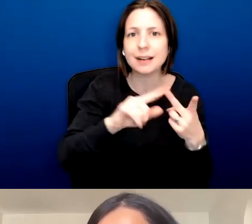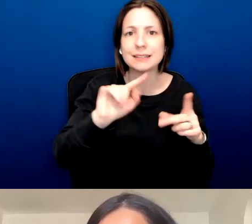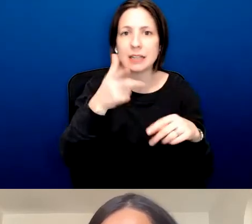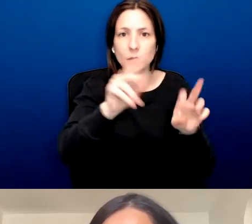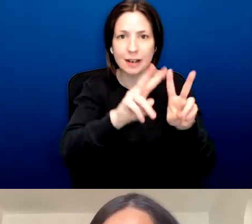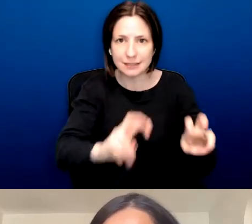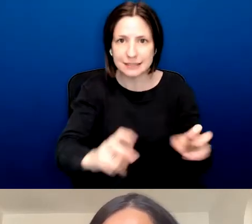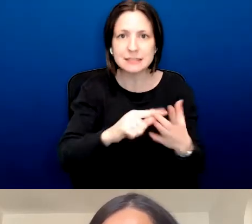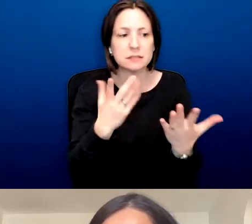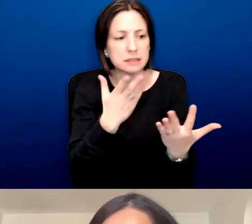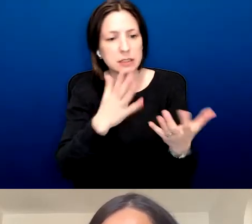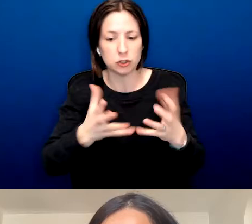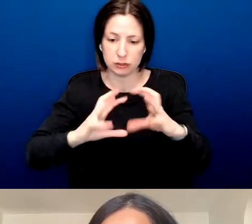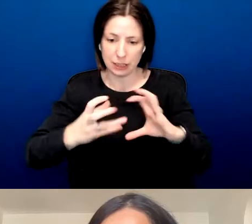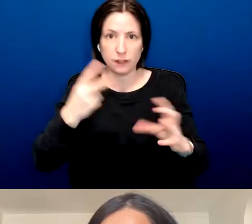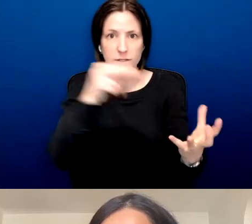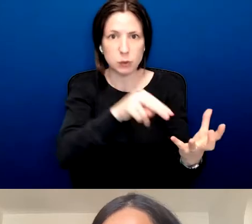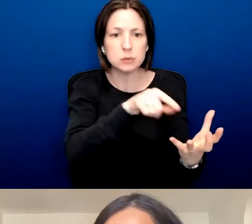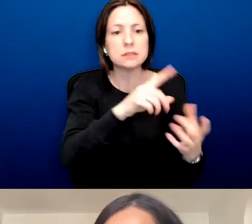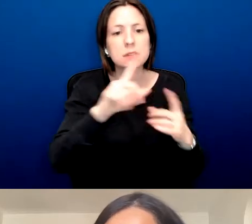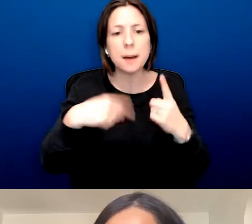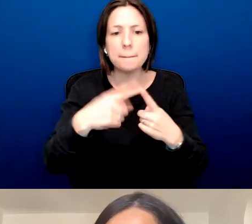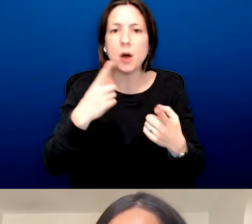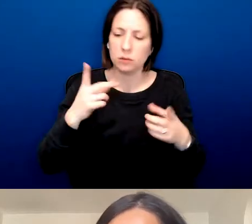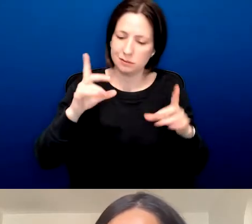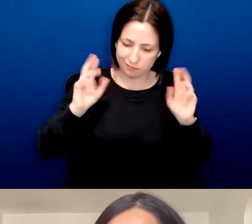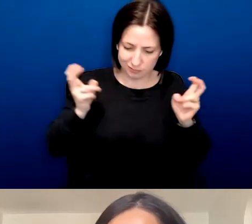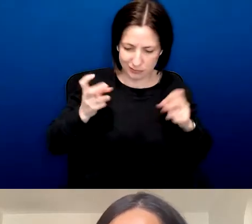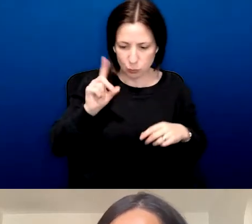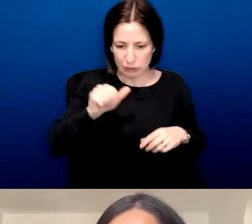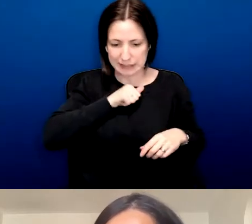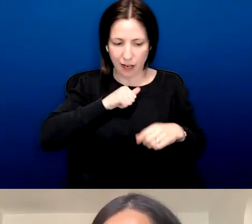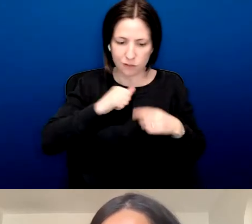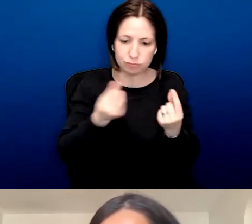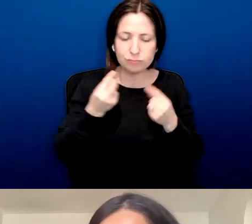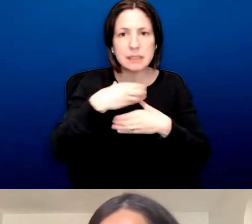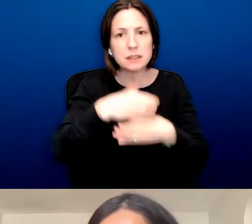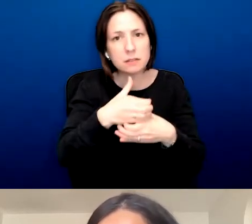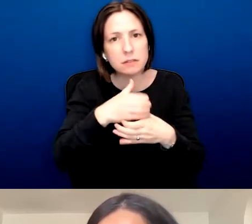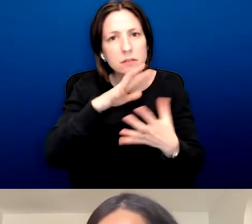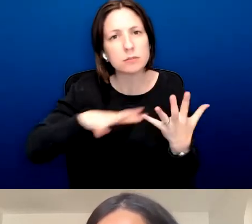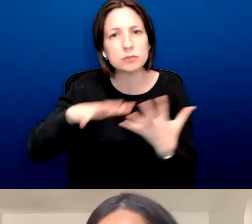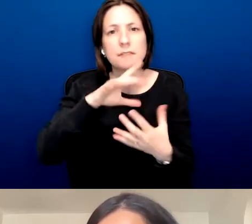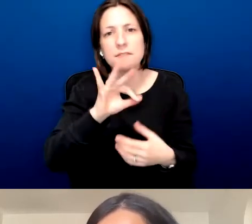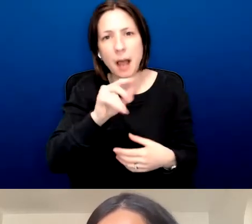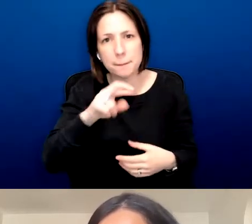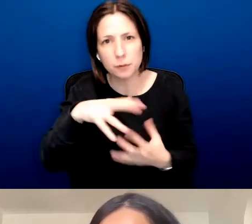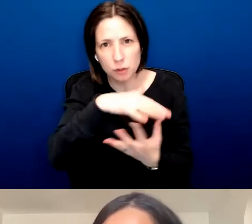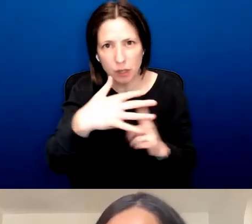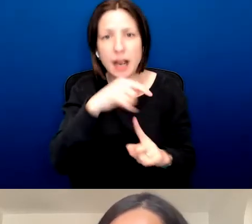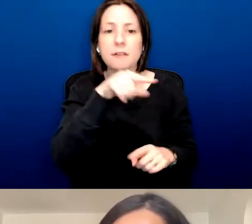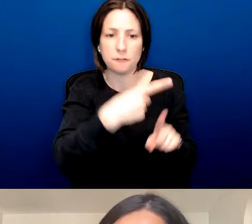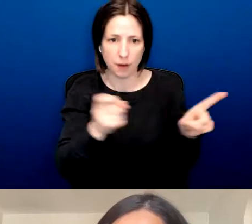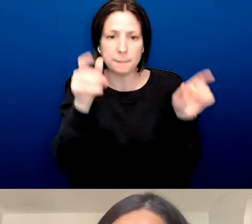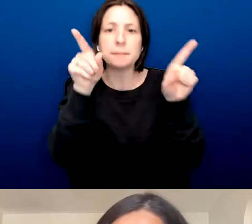both do-it-yourself cyber cultures online and Indian feminist and anti-caste influencers and